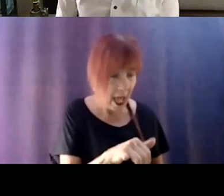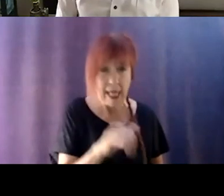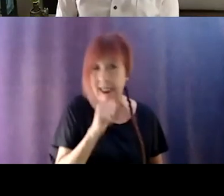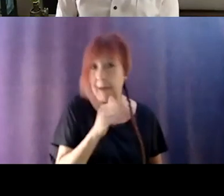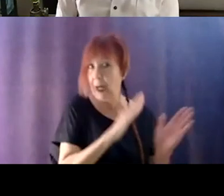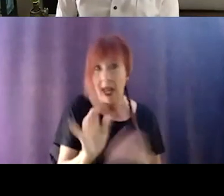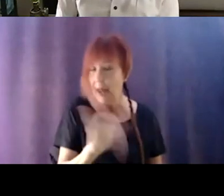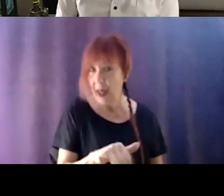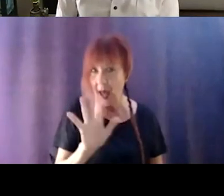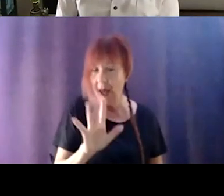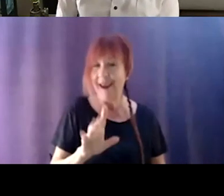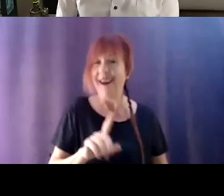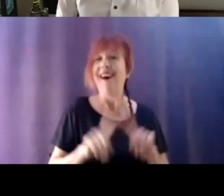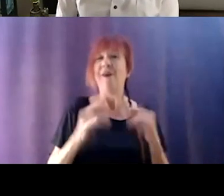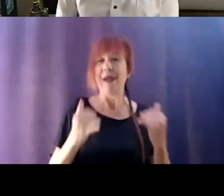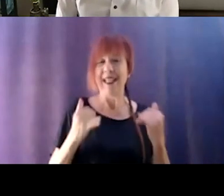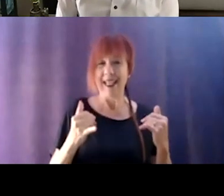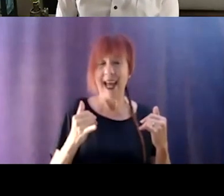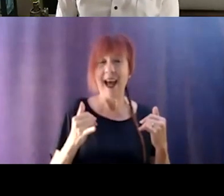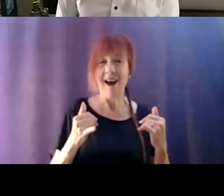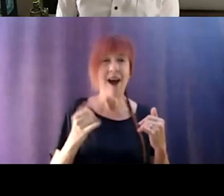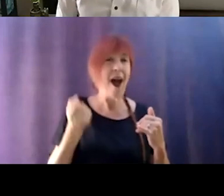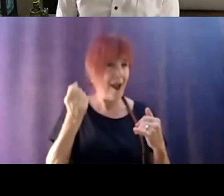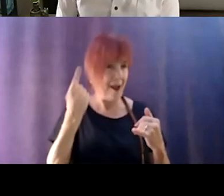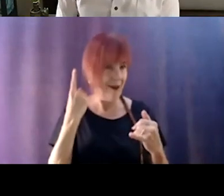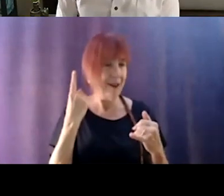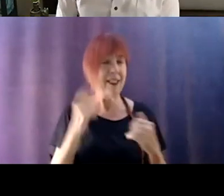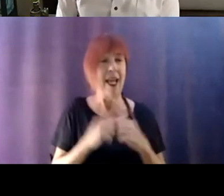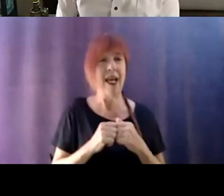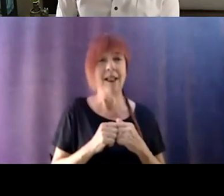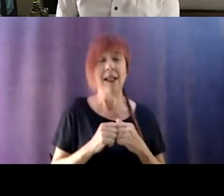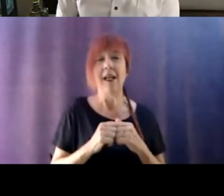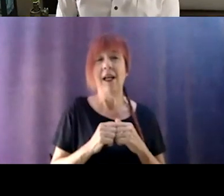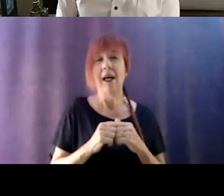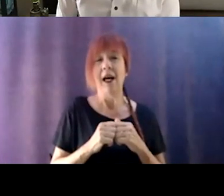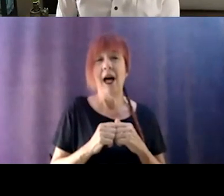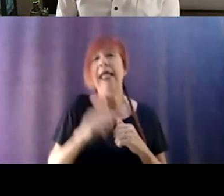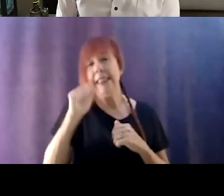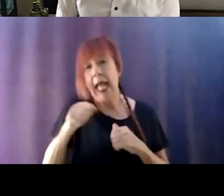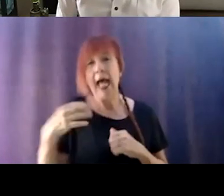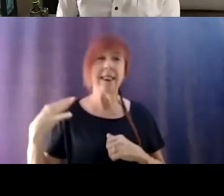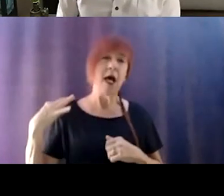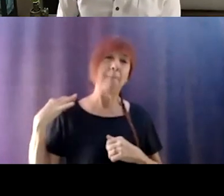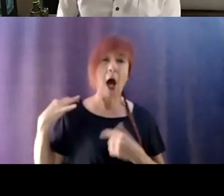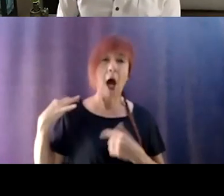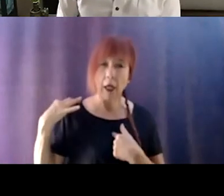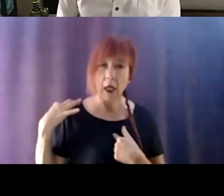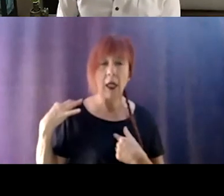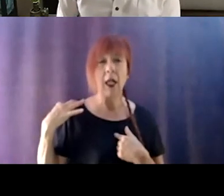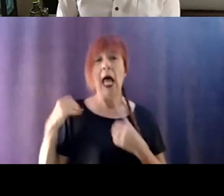is, beyond the fact of being model and actress and all that, what is